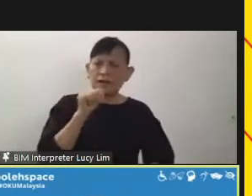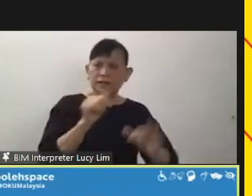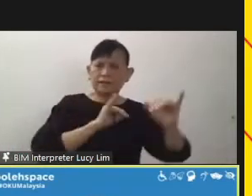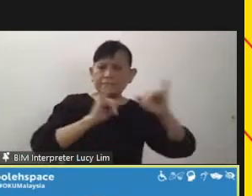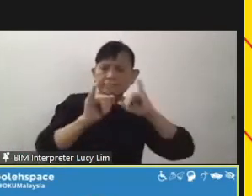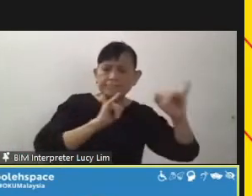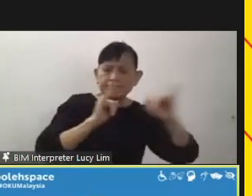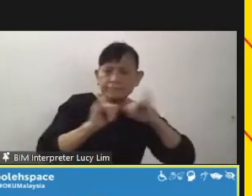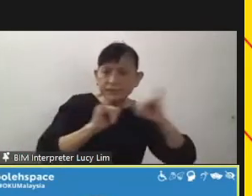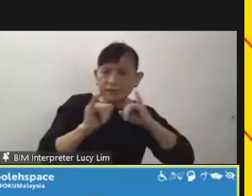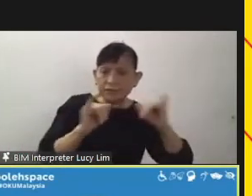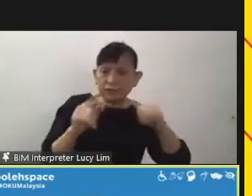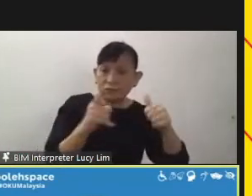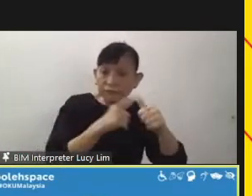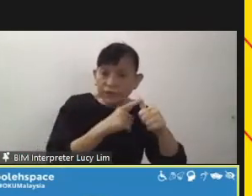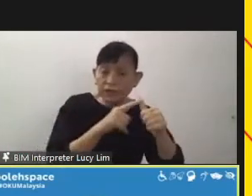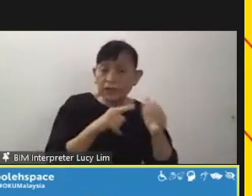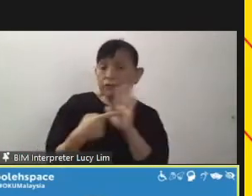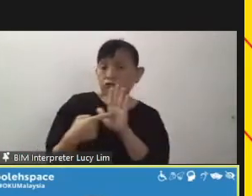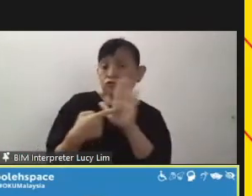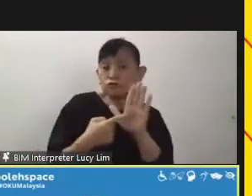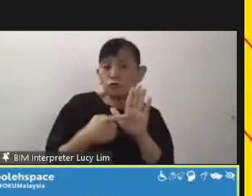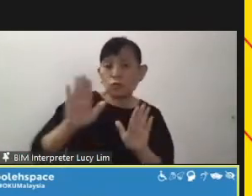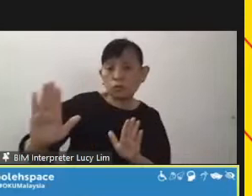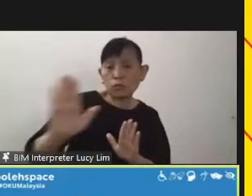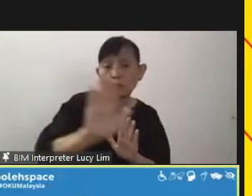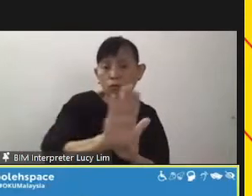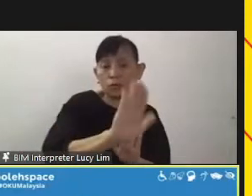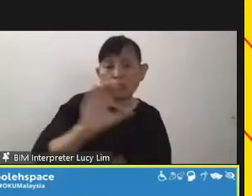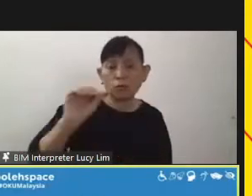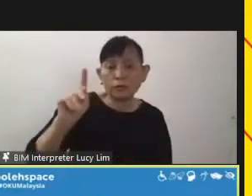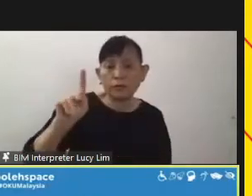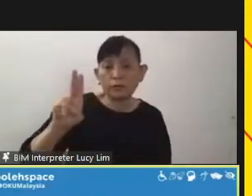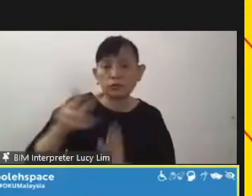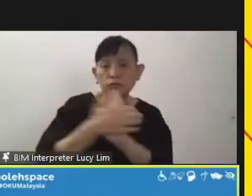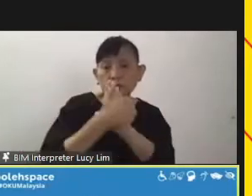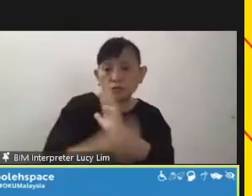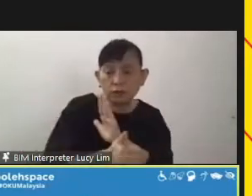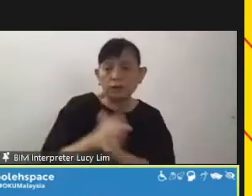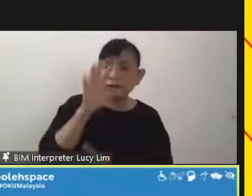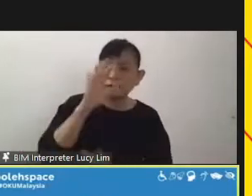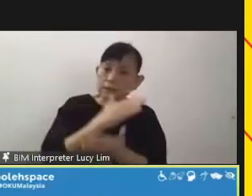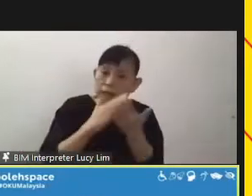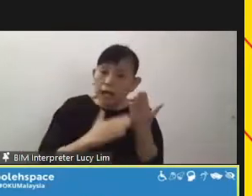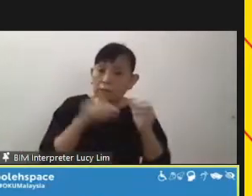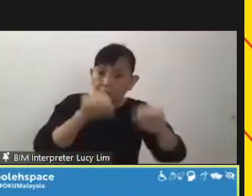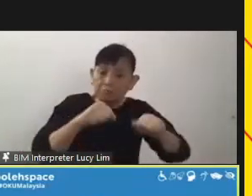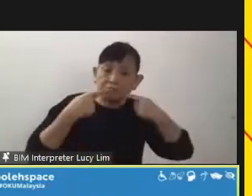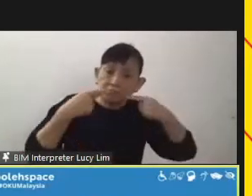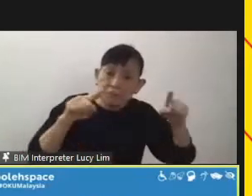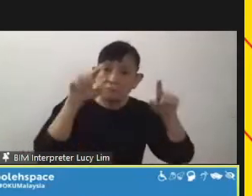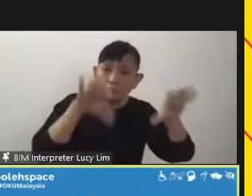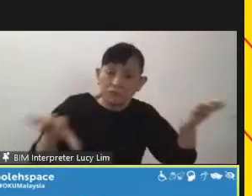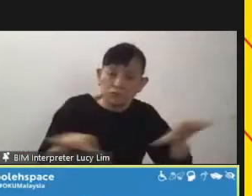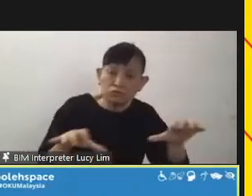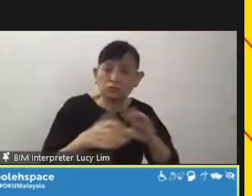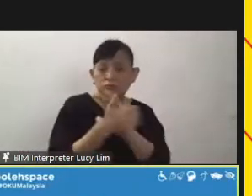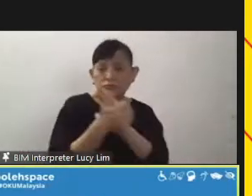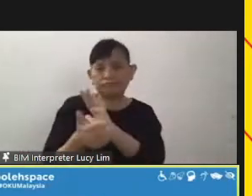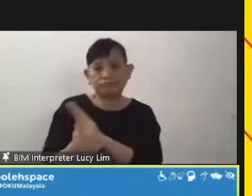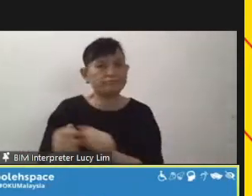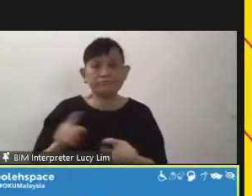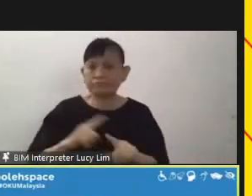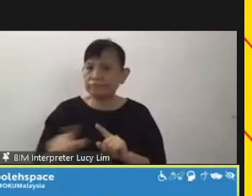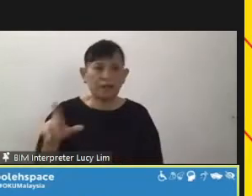to you what they can do instead of judging, okay, this person can do this person can do that. That is not very proper. That is